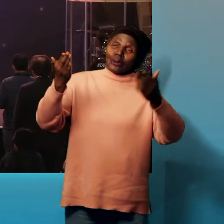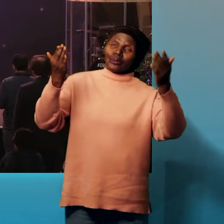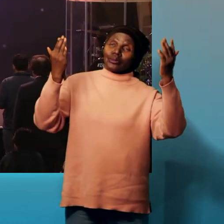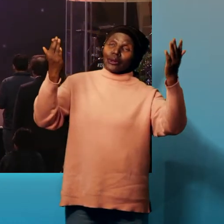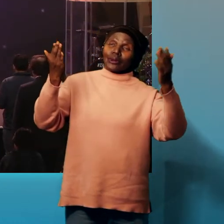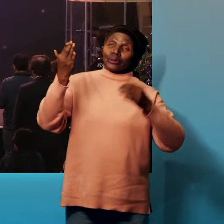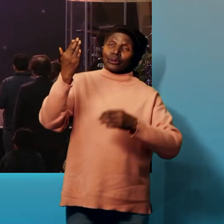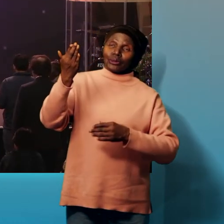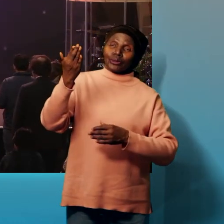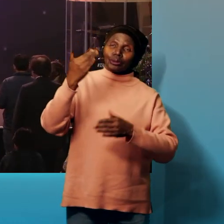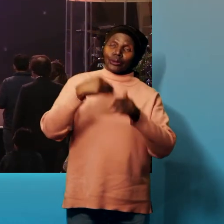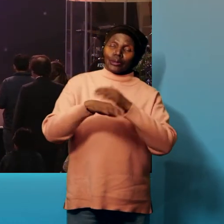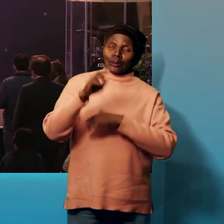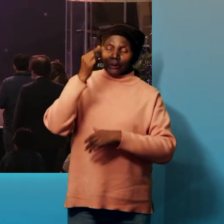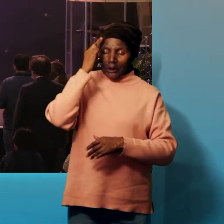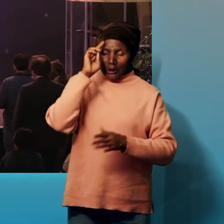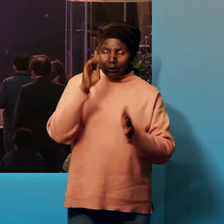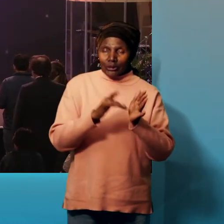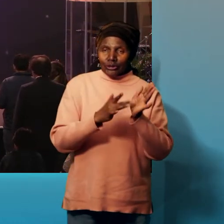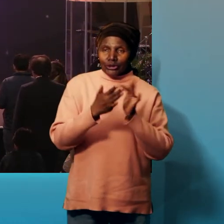Christ.